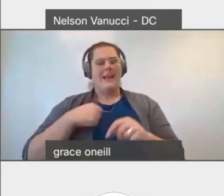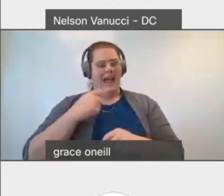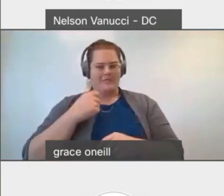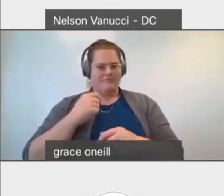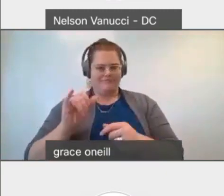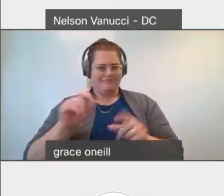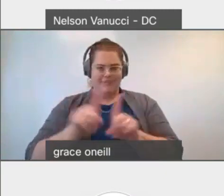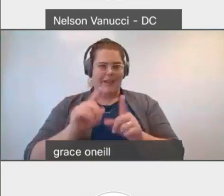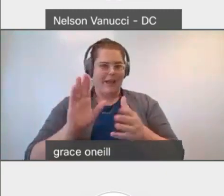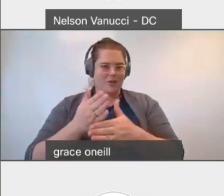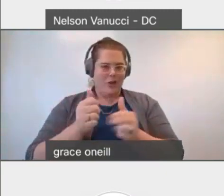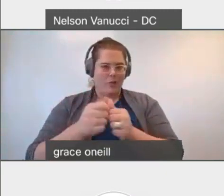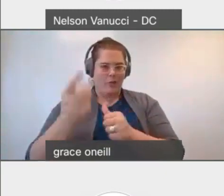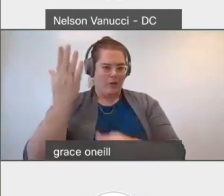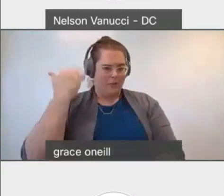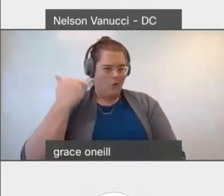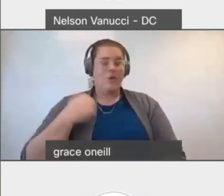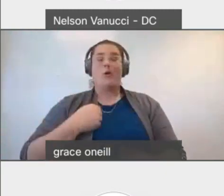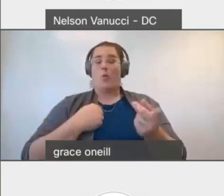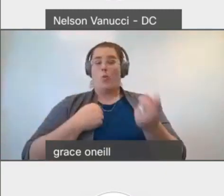approving all nurses,